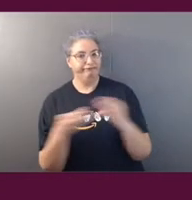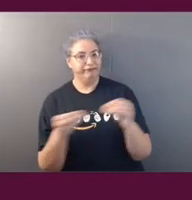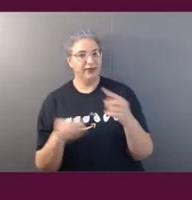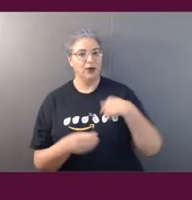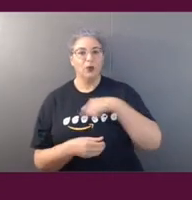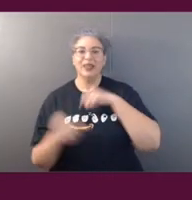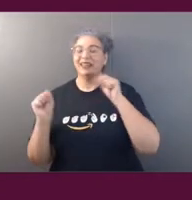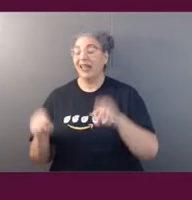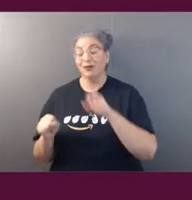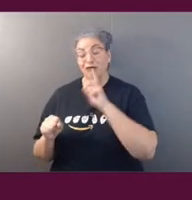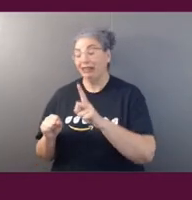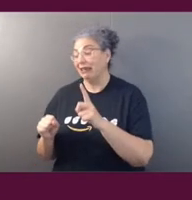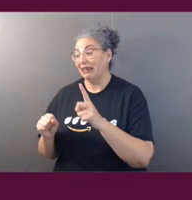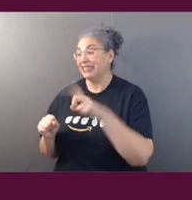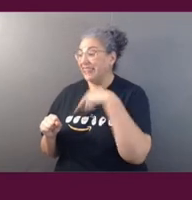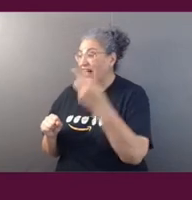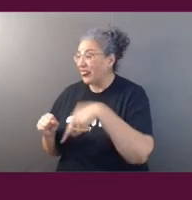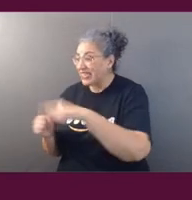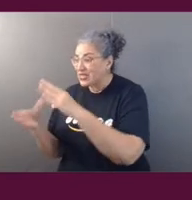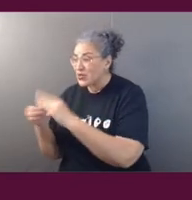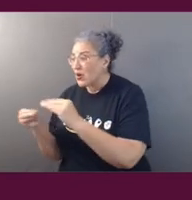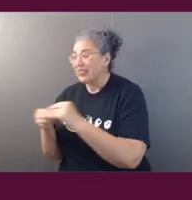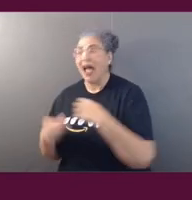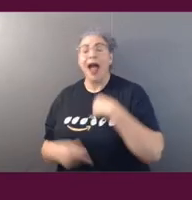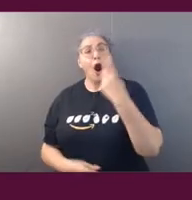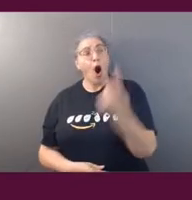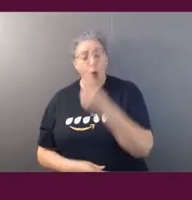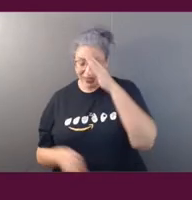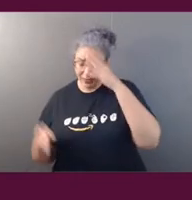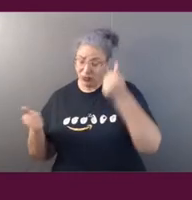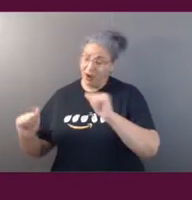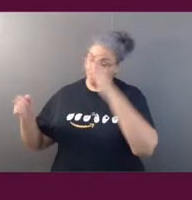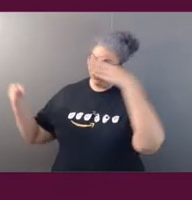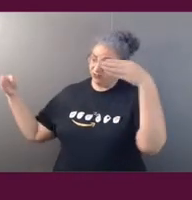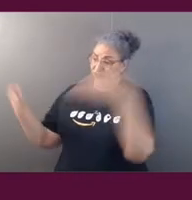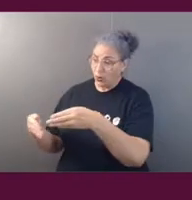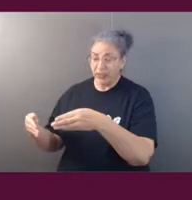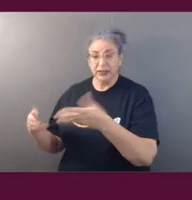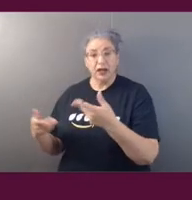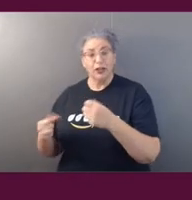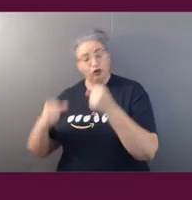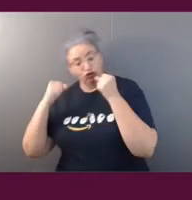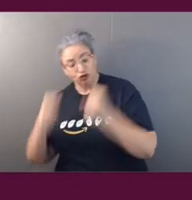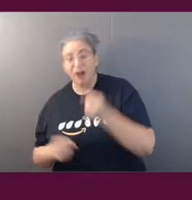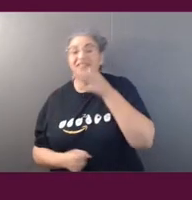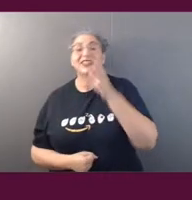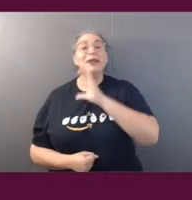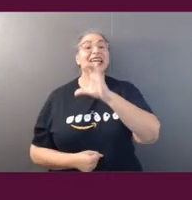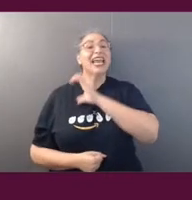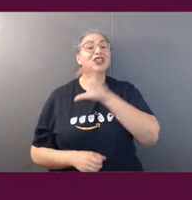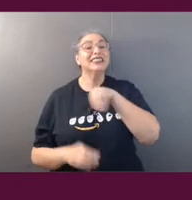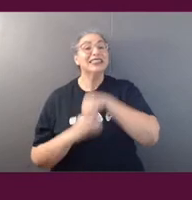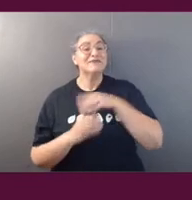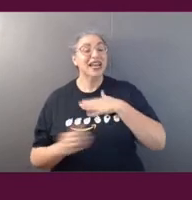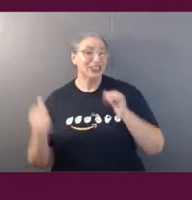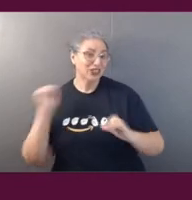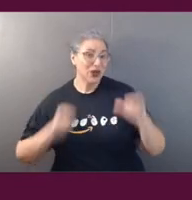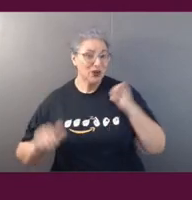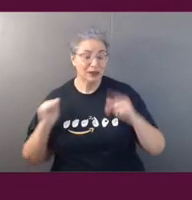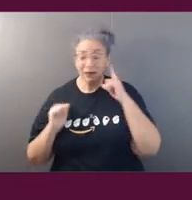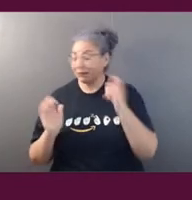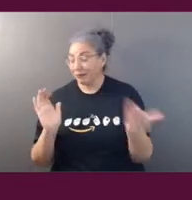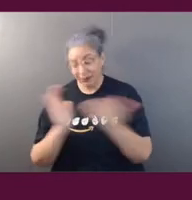we get to do this, and we get to really tell these stories. And I always focus on, I have very strong female characters in my shows